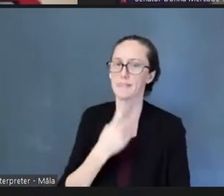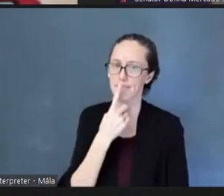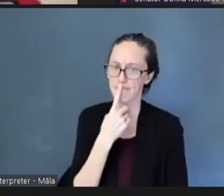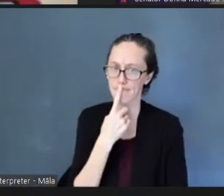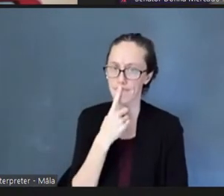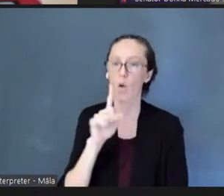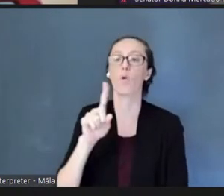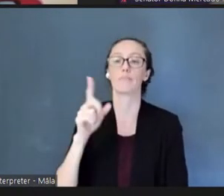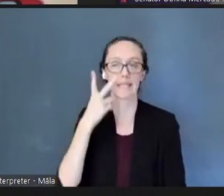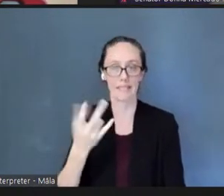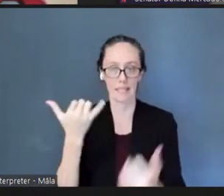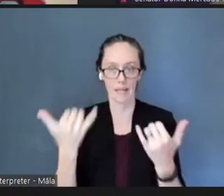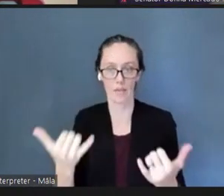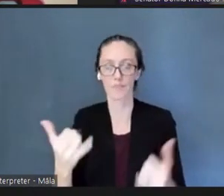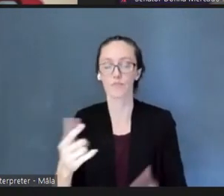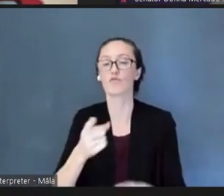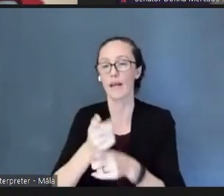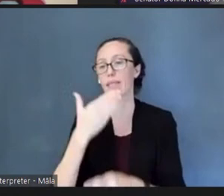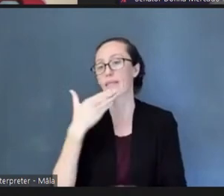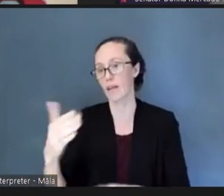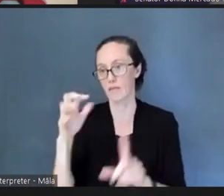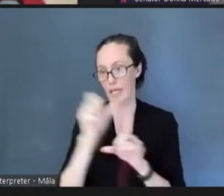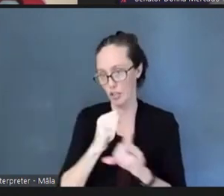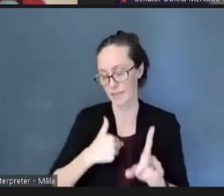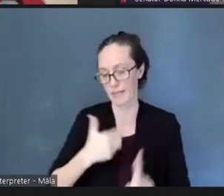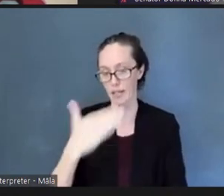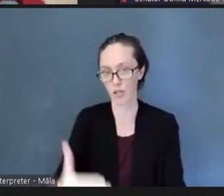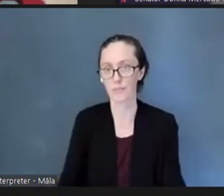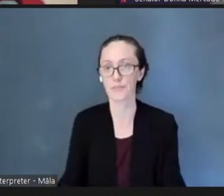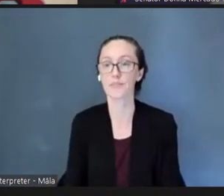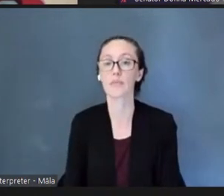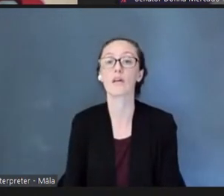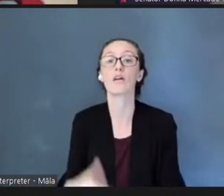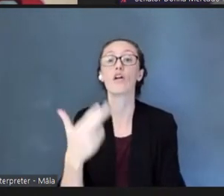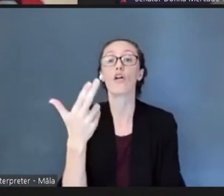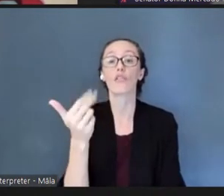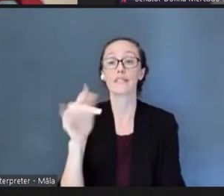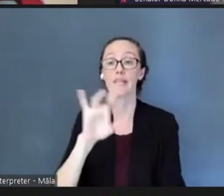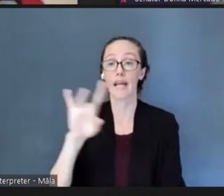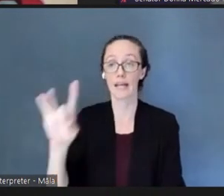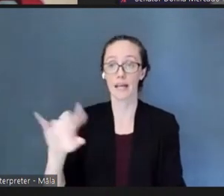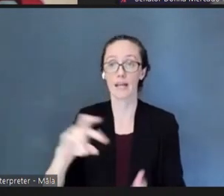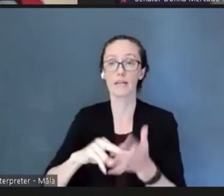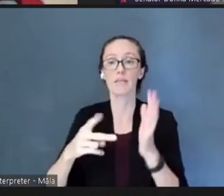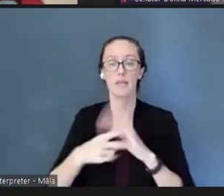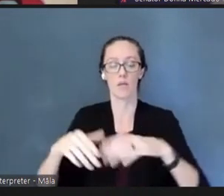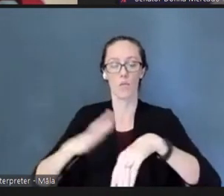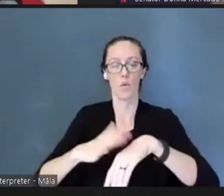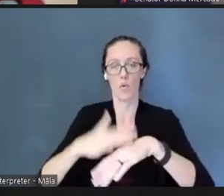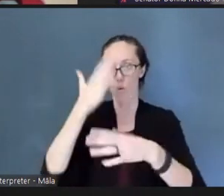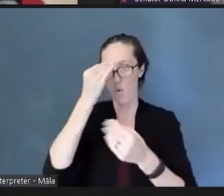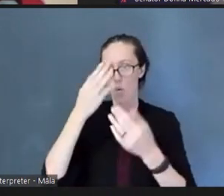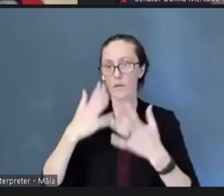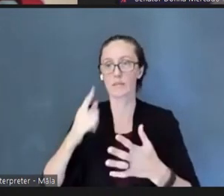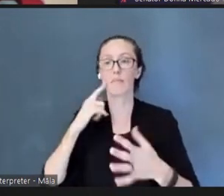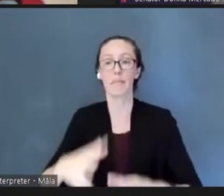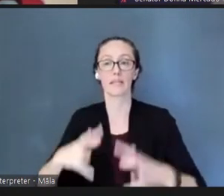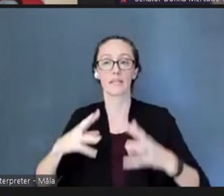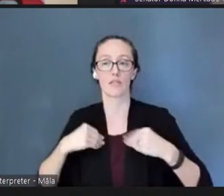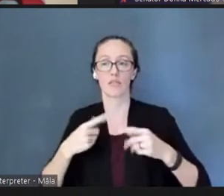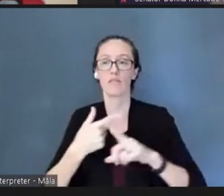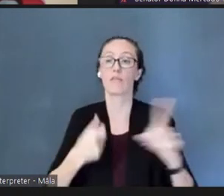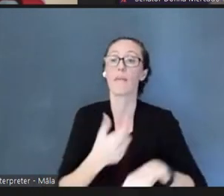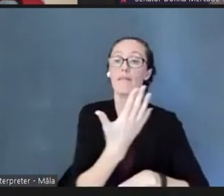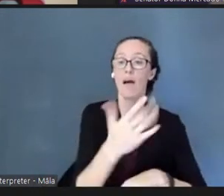Oh, there it is. You're right. Thank you for catching me. 1388 extends the period for a notice of summary possession from 5 to 15 days,